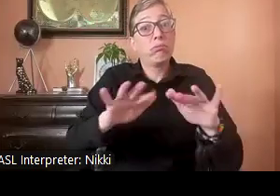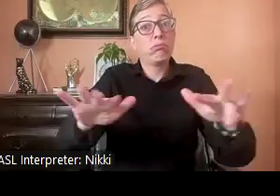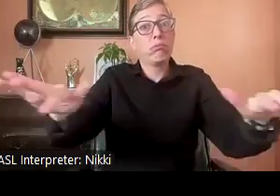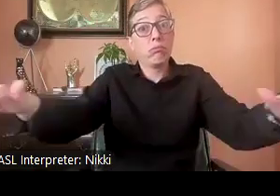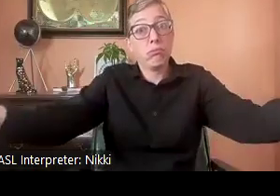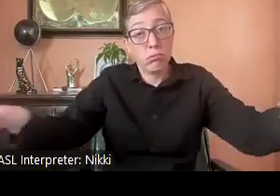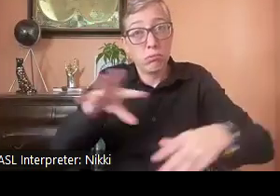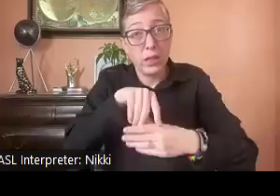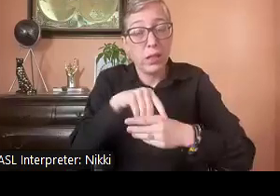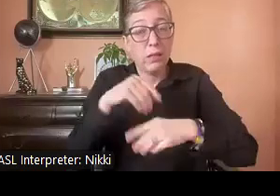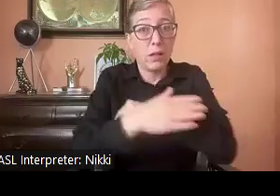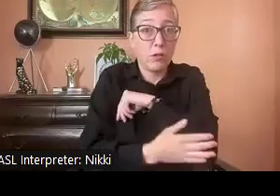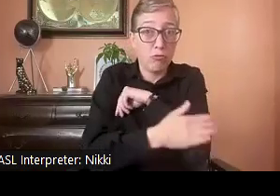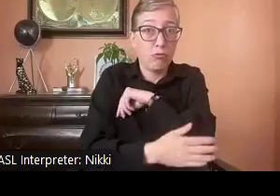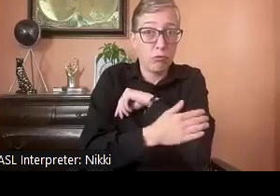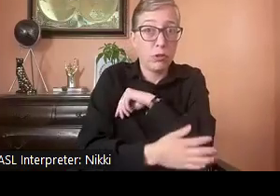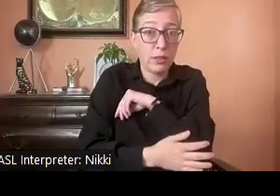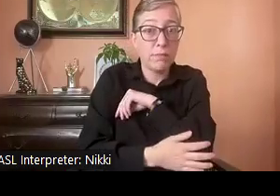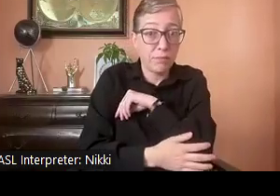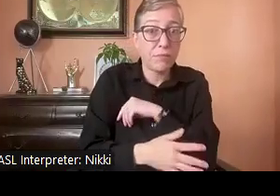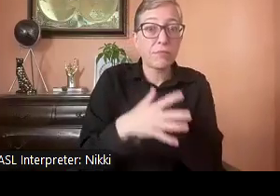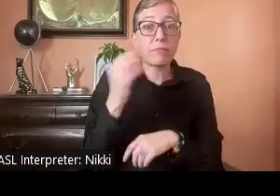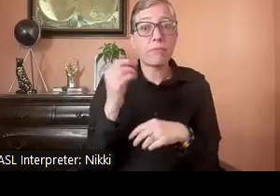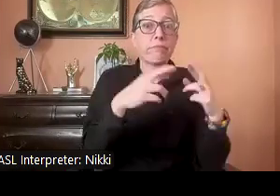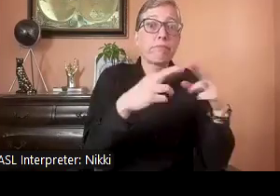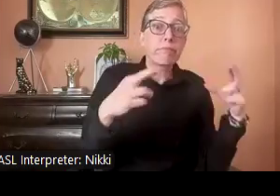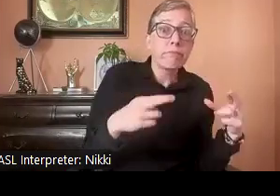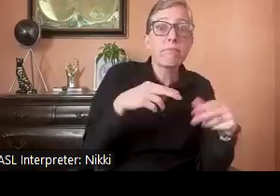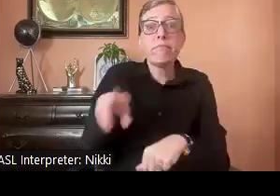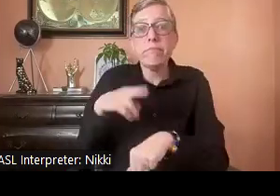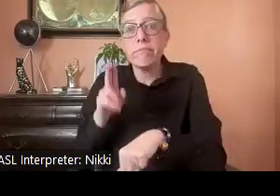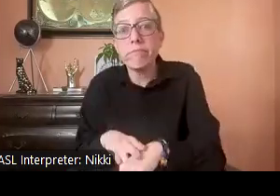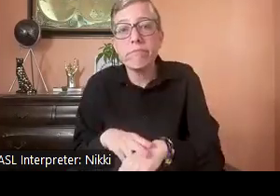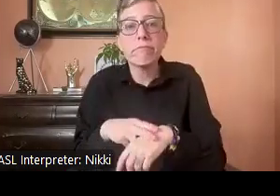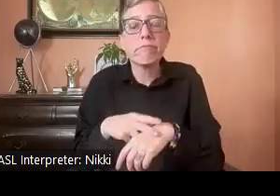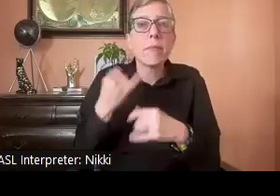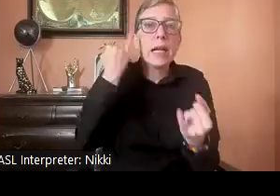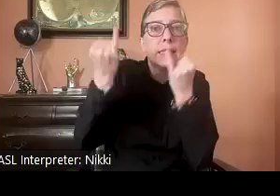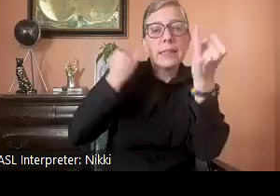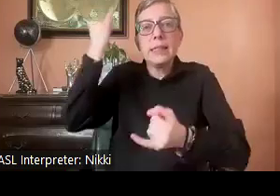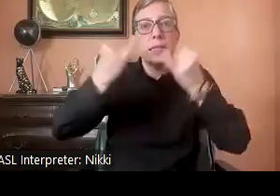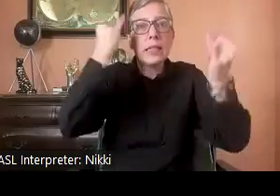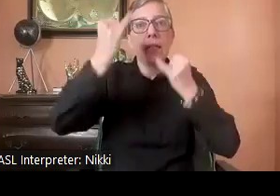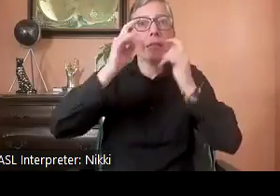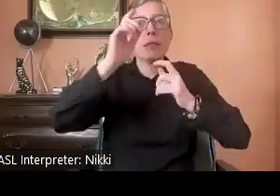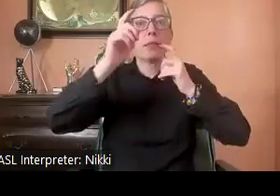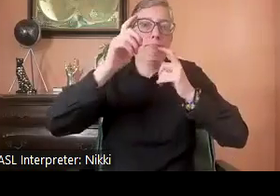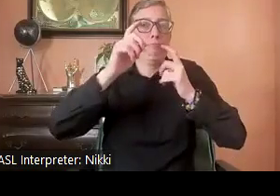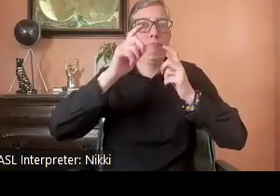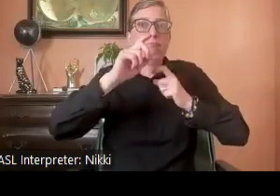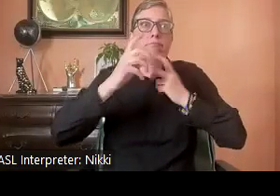have regional and national imaginations, right? And that kind of led to a lot of things. So in